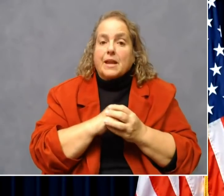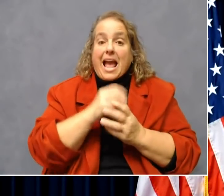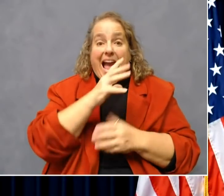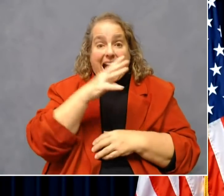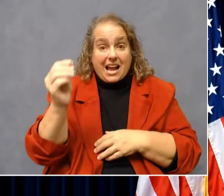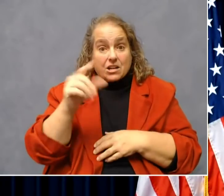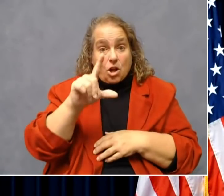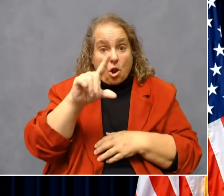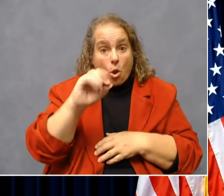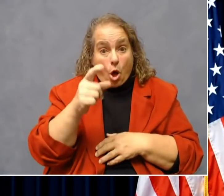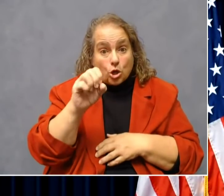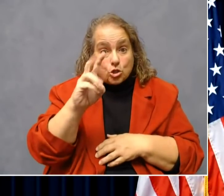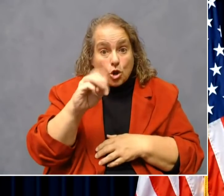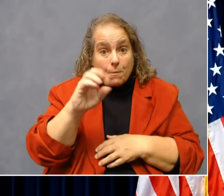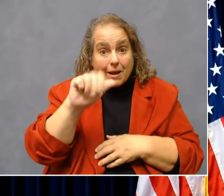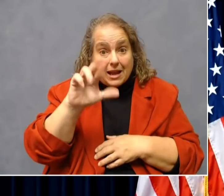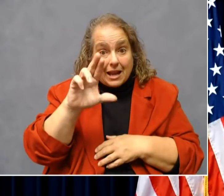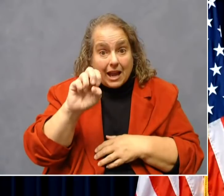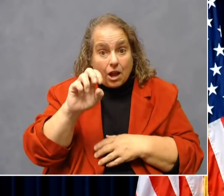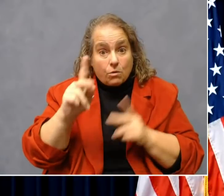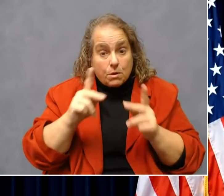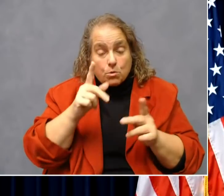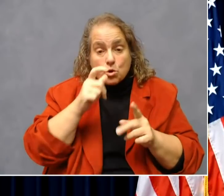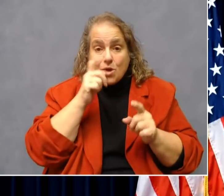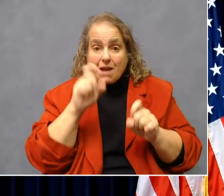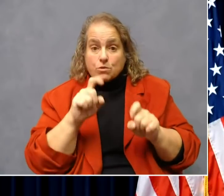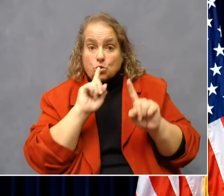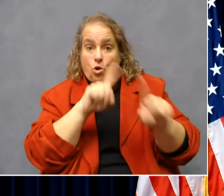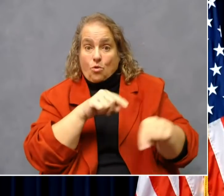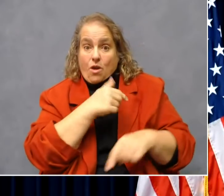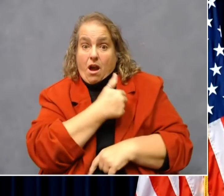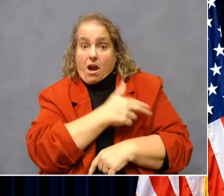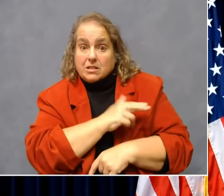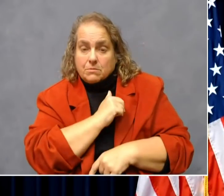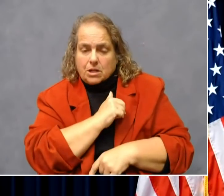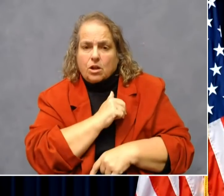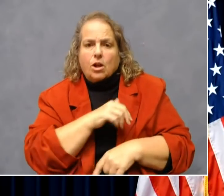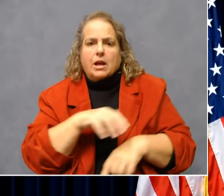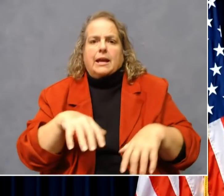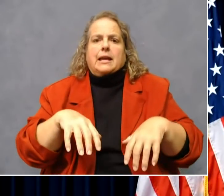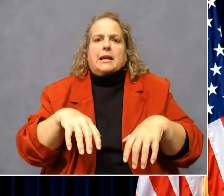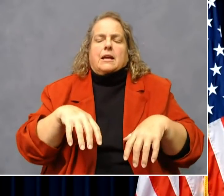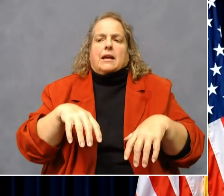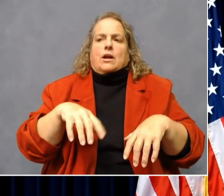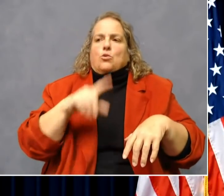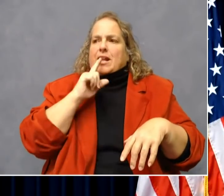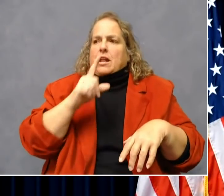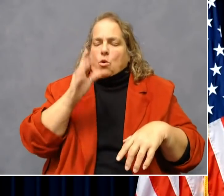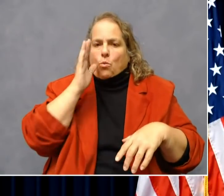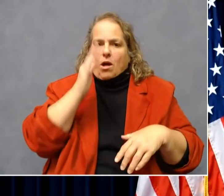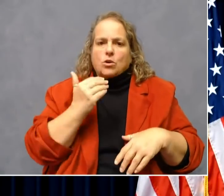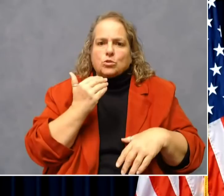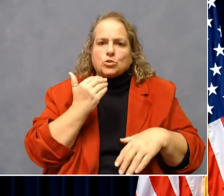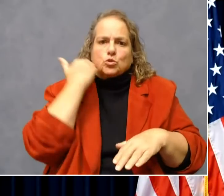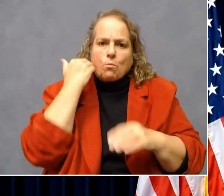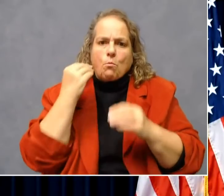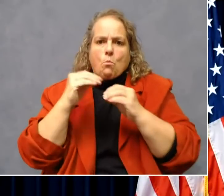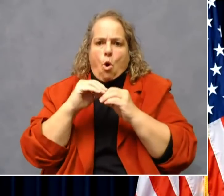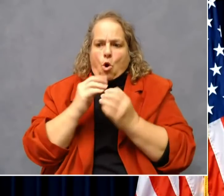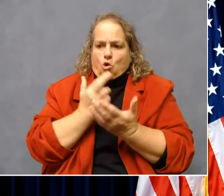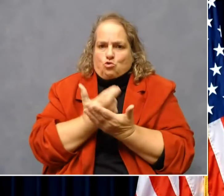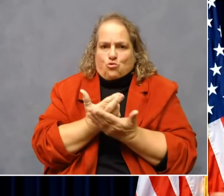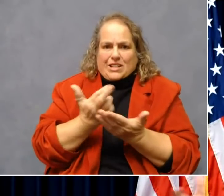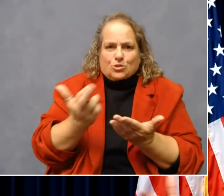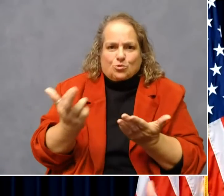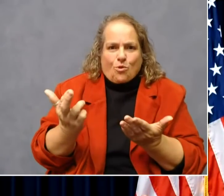residents, when they have to go to the hospital, take up more resources than the average patient. So when we look at numbers of doctors